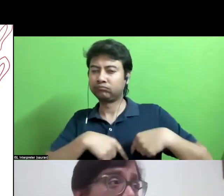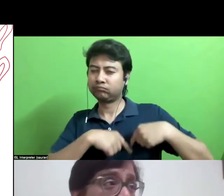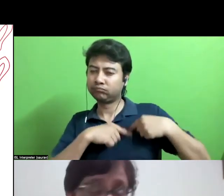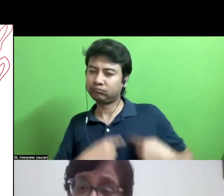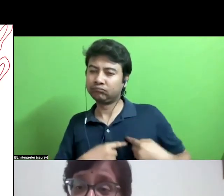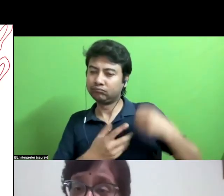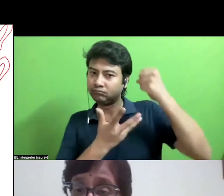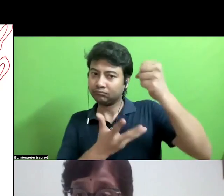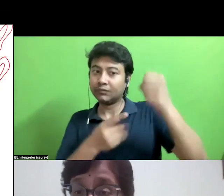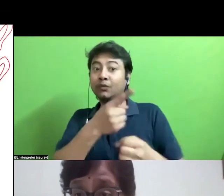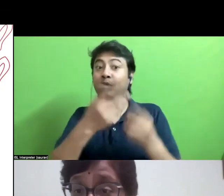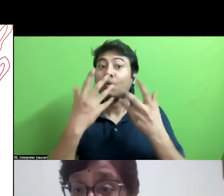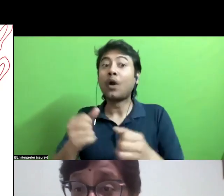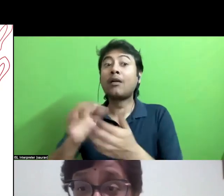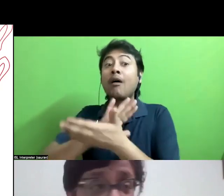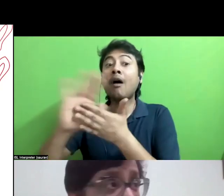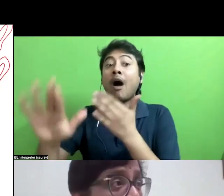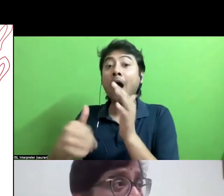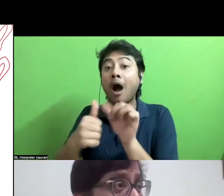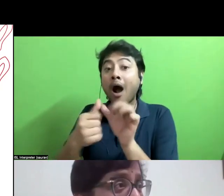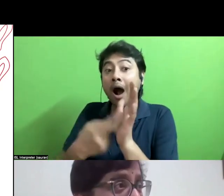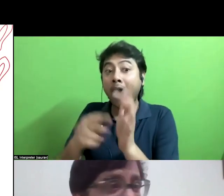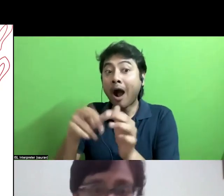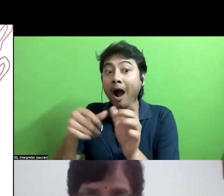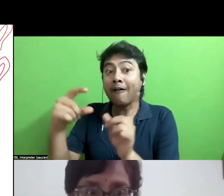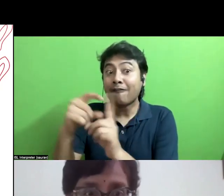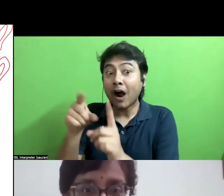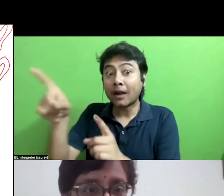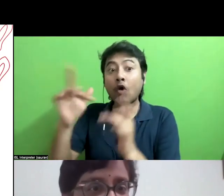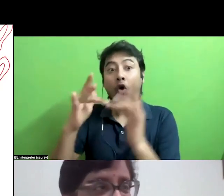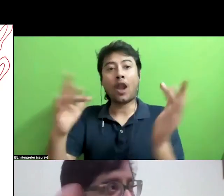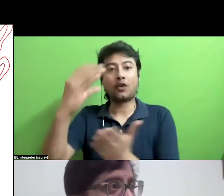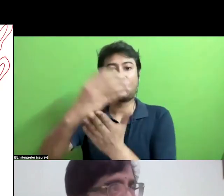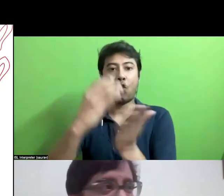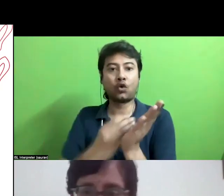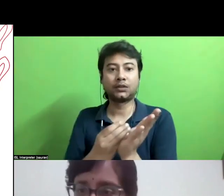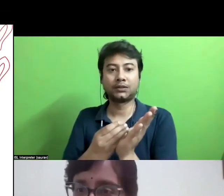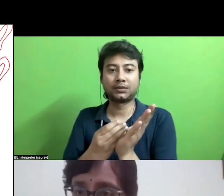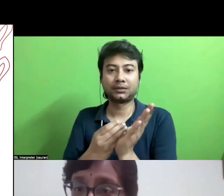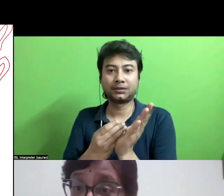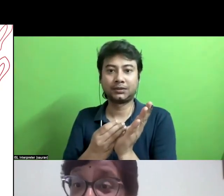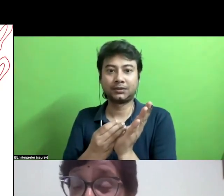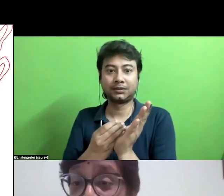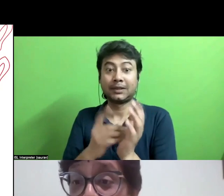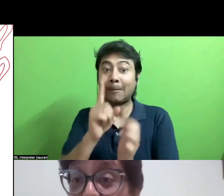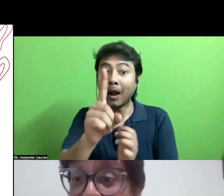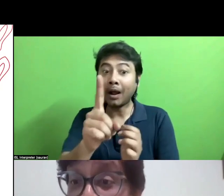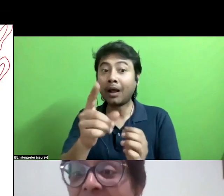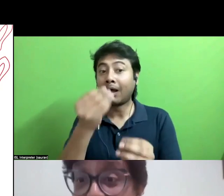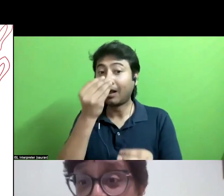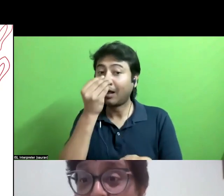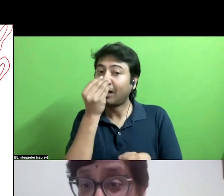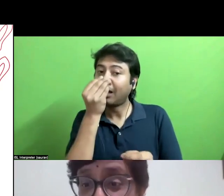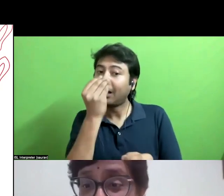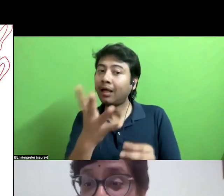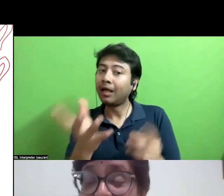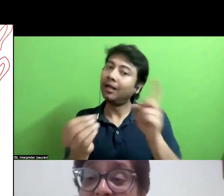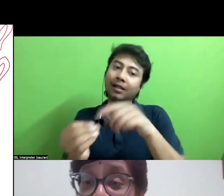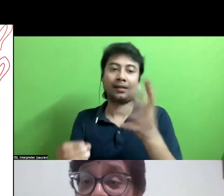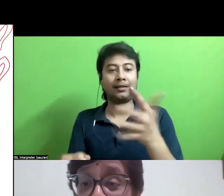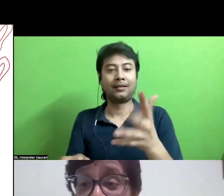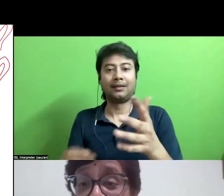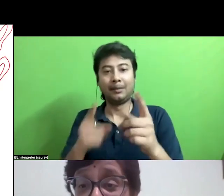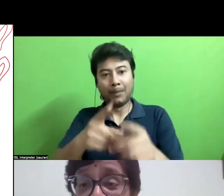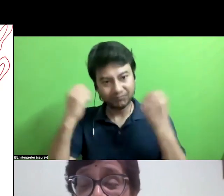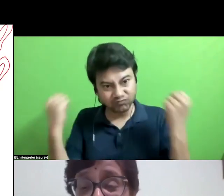online course for all of you. But you'll have to earn that, huh? Maybe if you do all these action groups and blah, blah, blah, then, you need that course. And